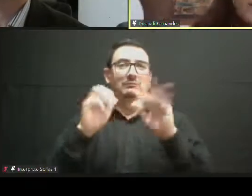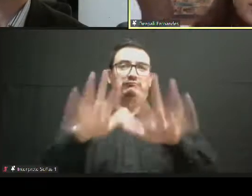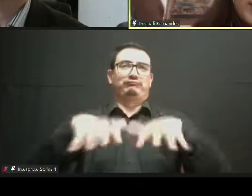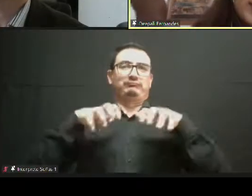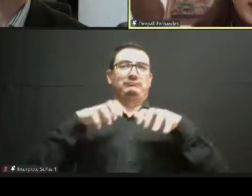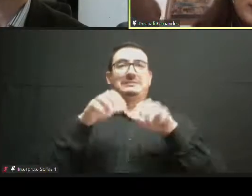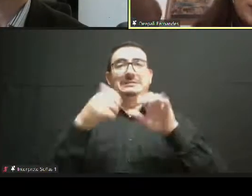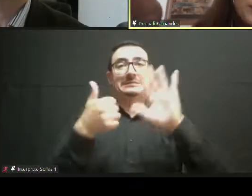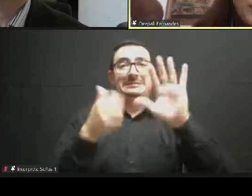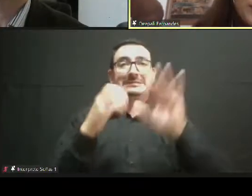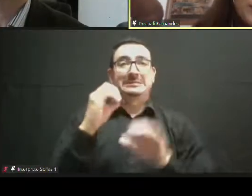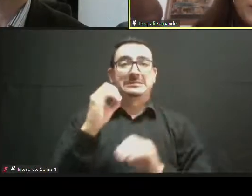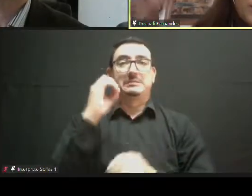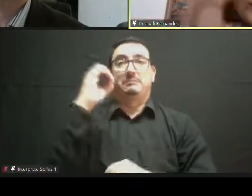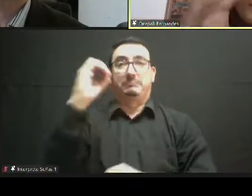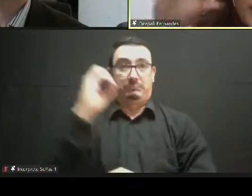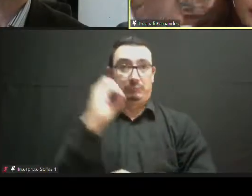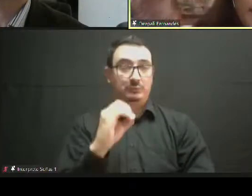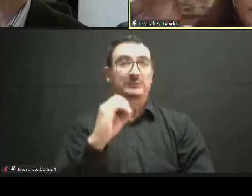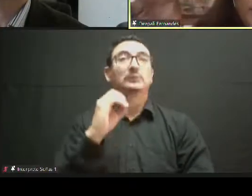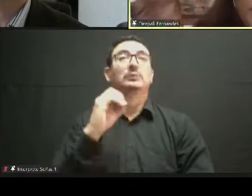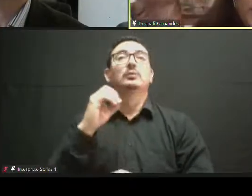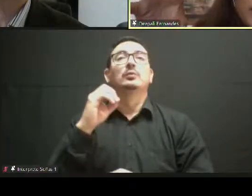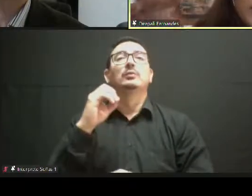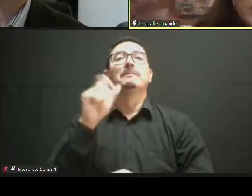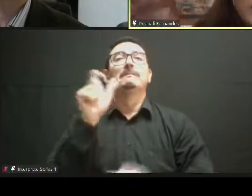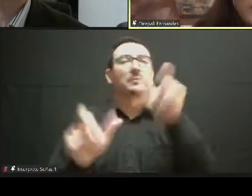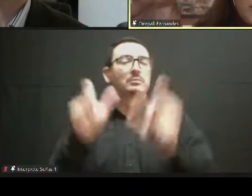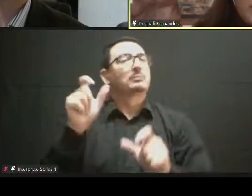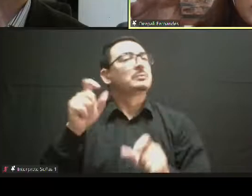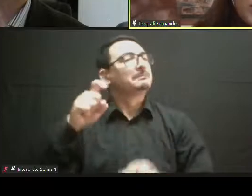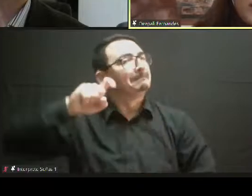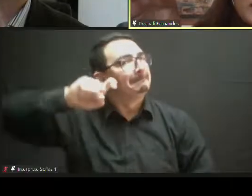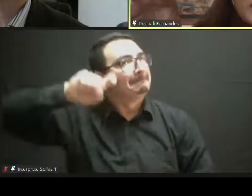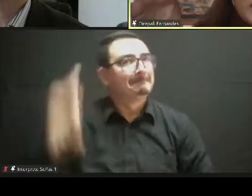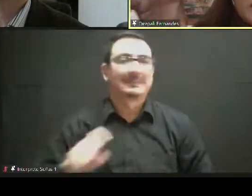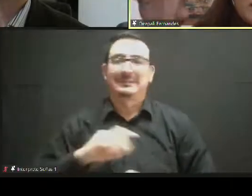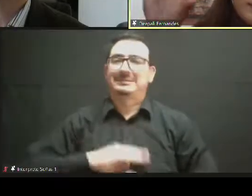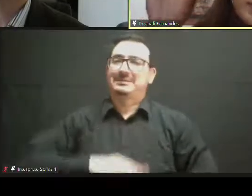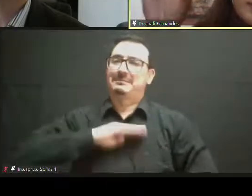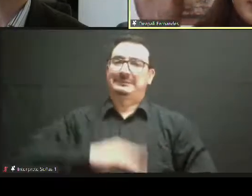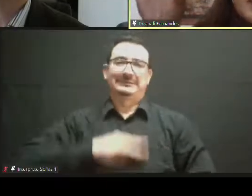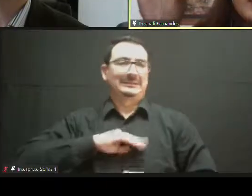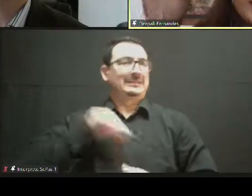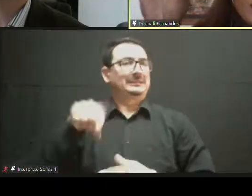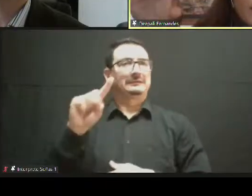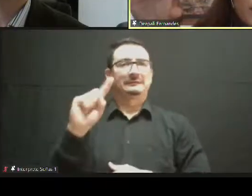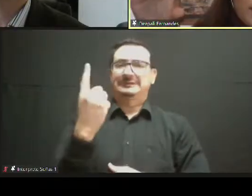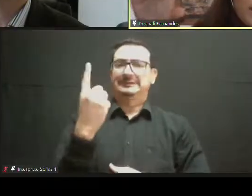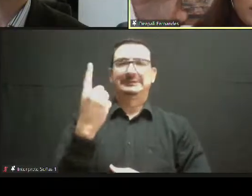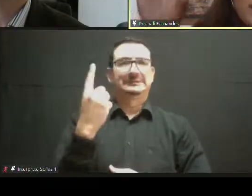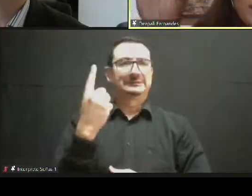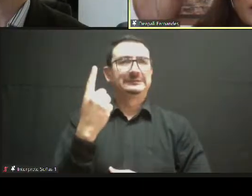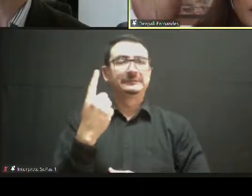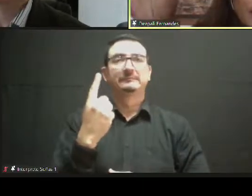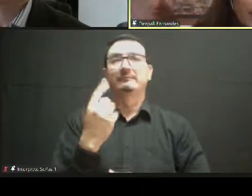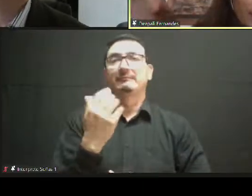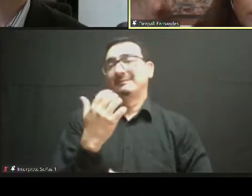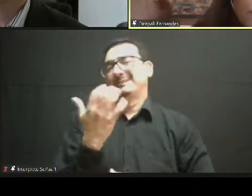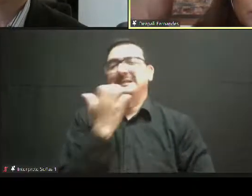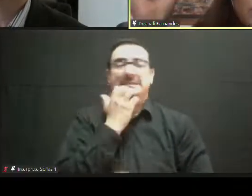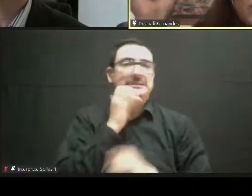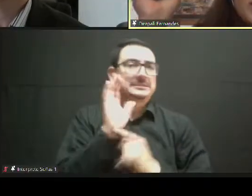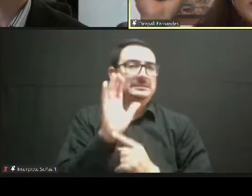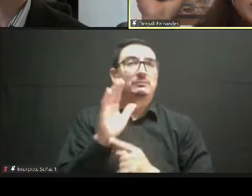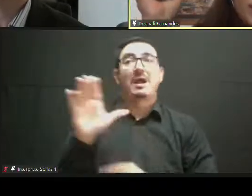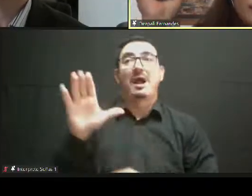an interesting example within the Pan-African context out here is a project implemented by the African Development Bank and